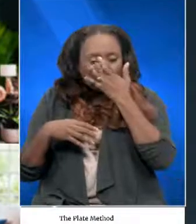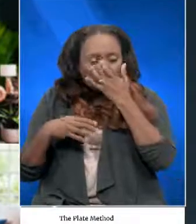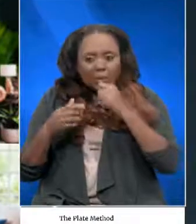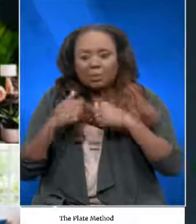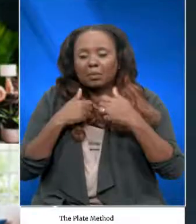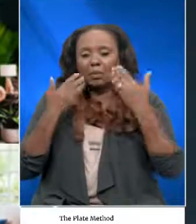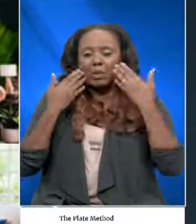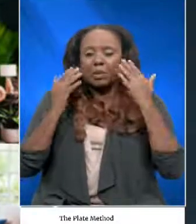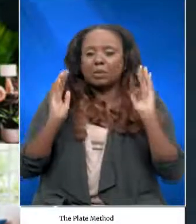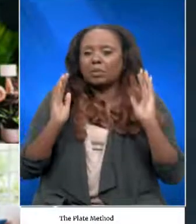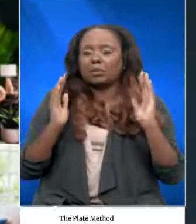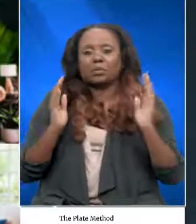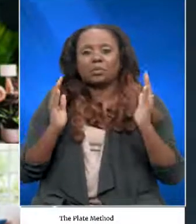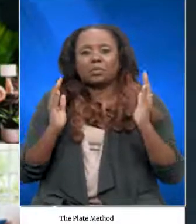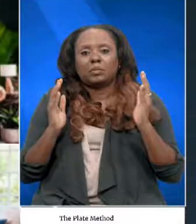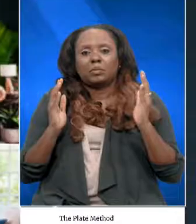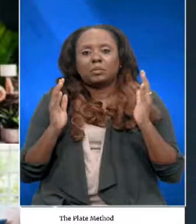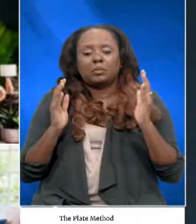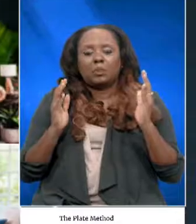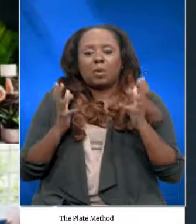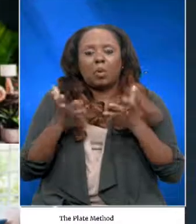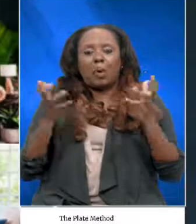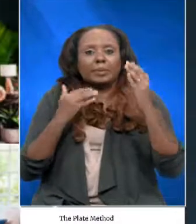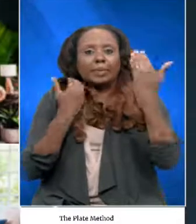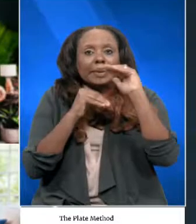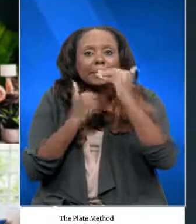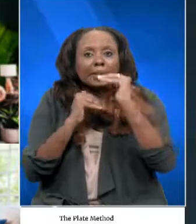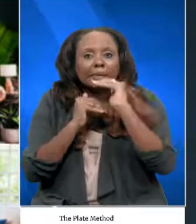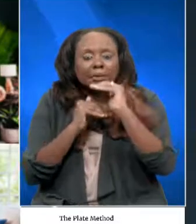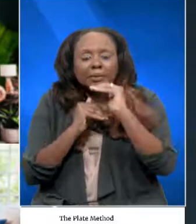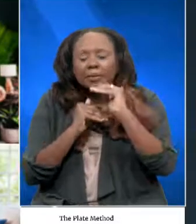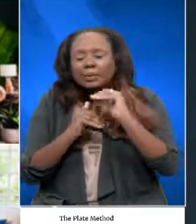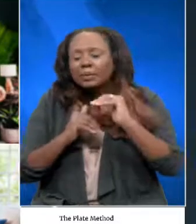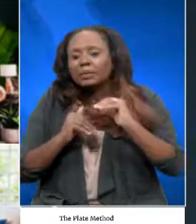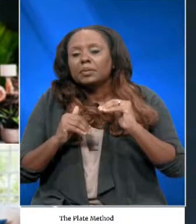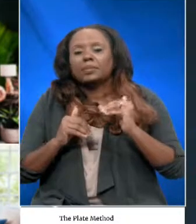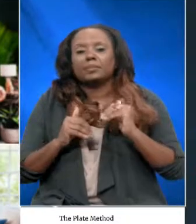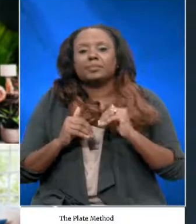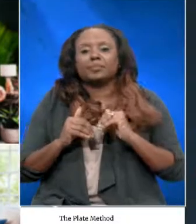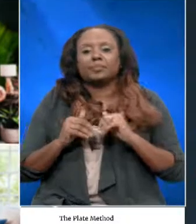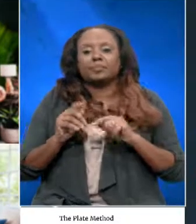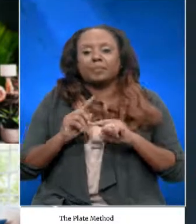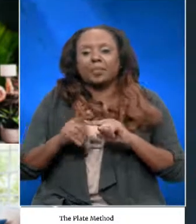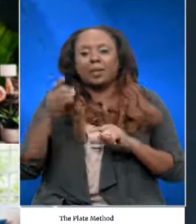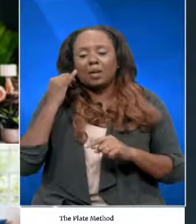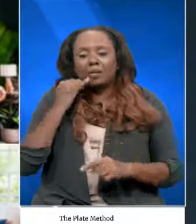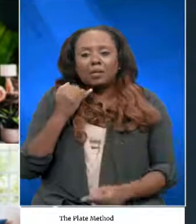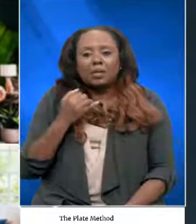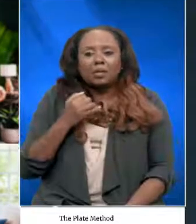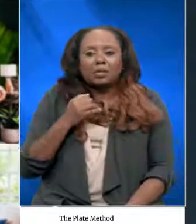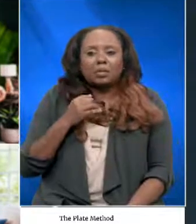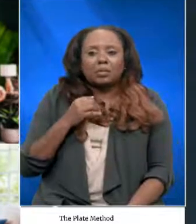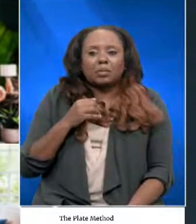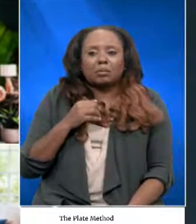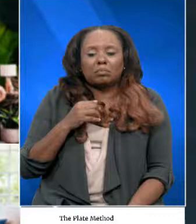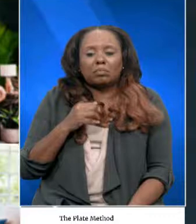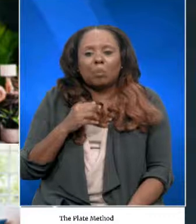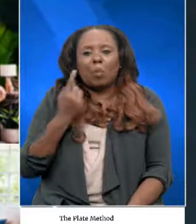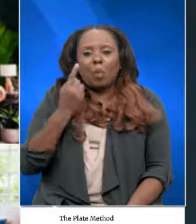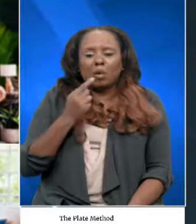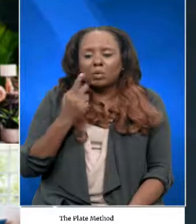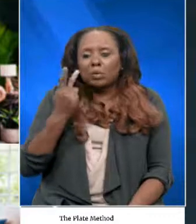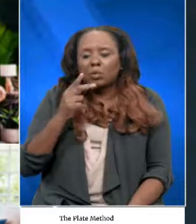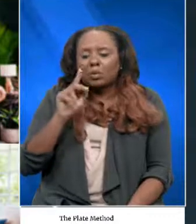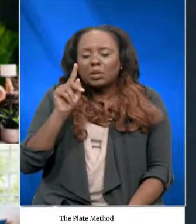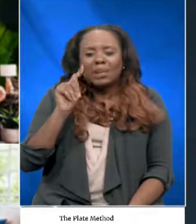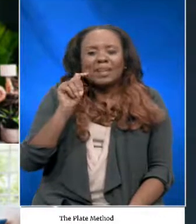baking soda is too much. But if we put a teaspoon or two in our baked goods, and we might